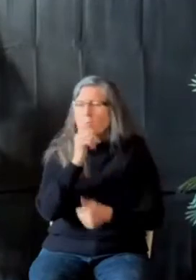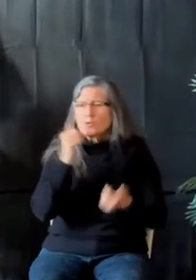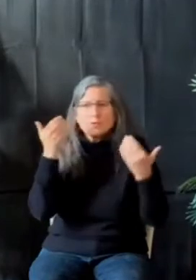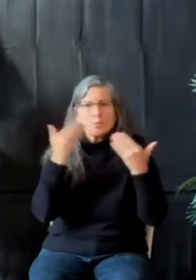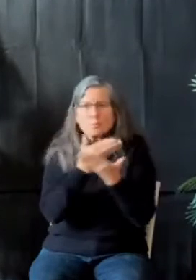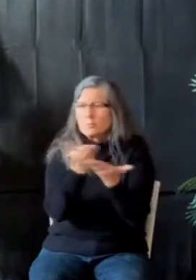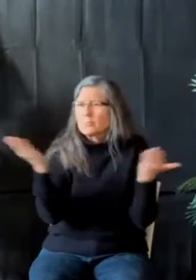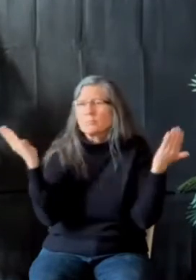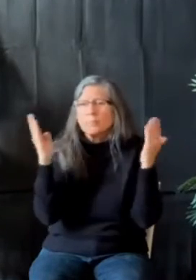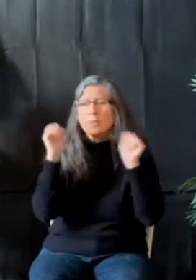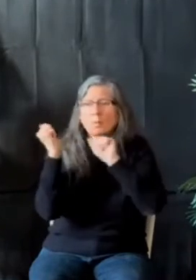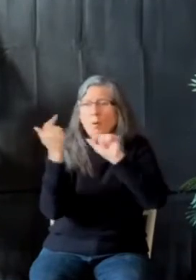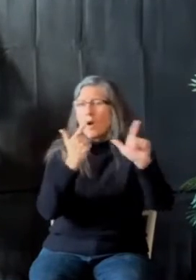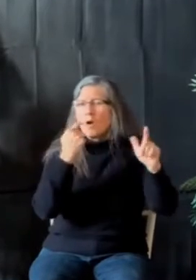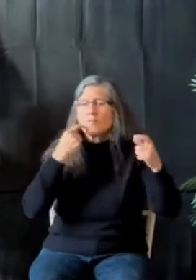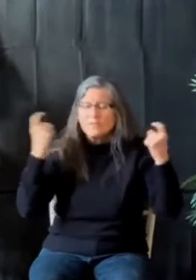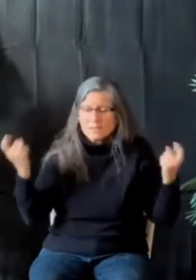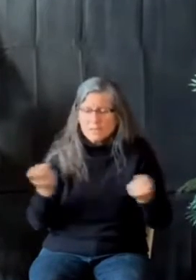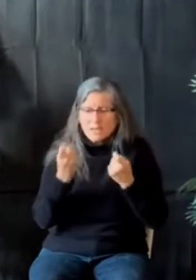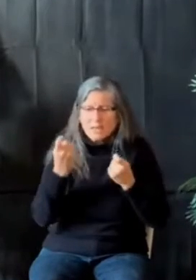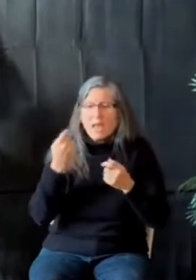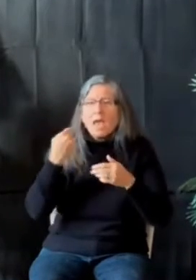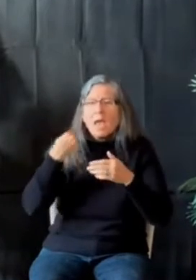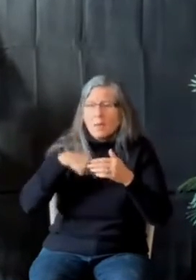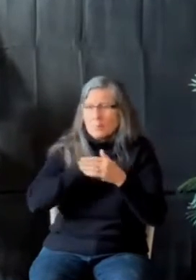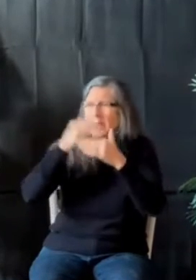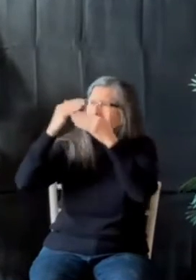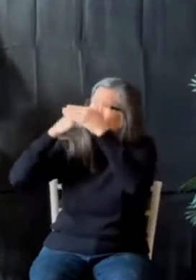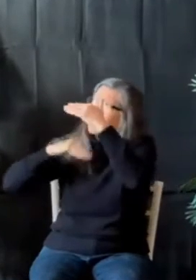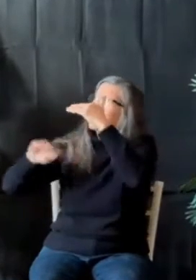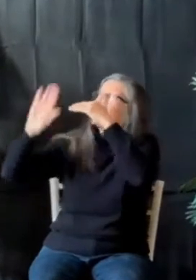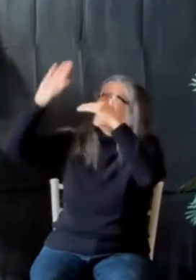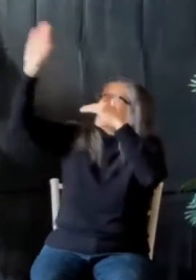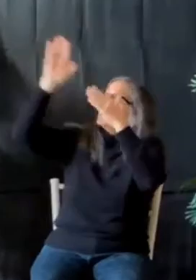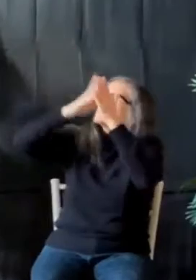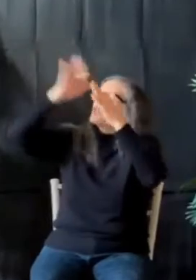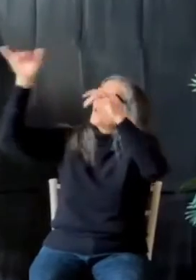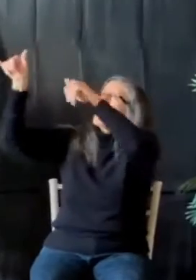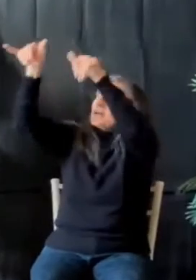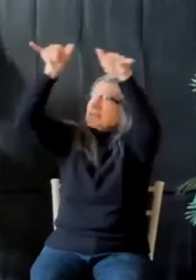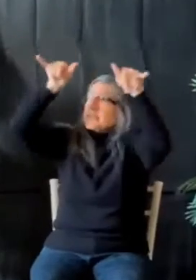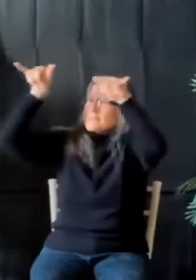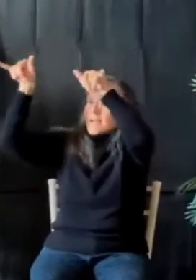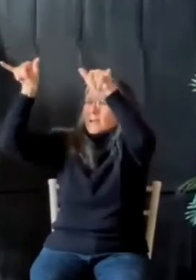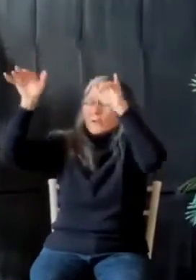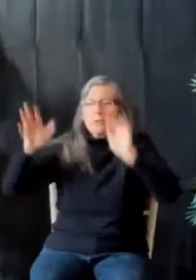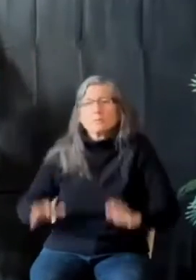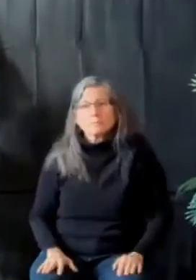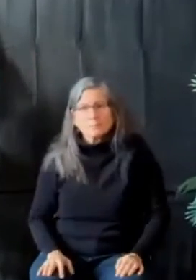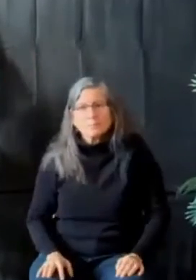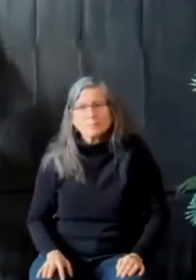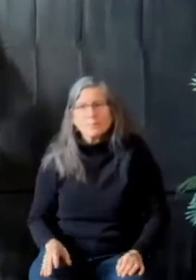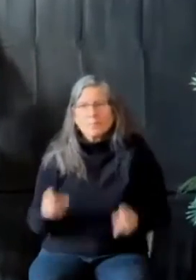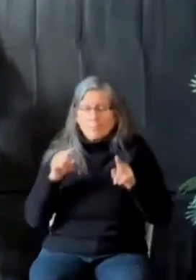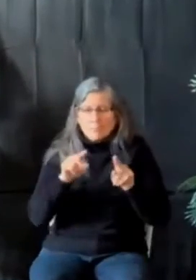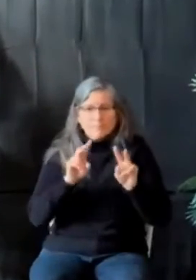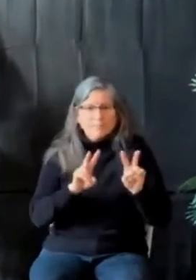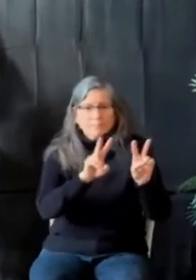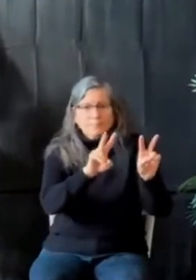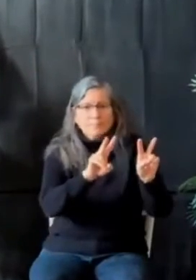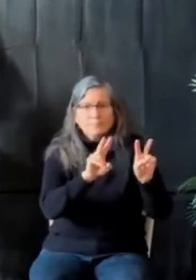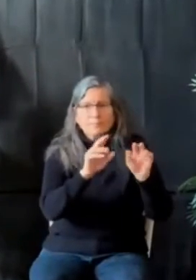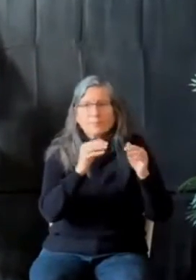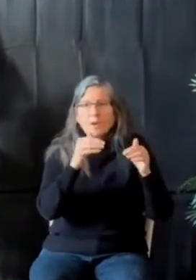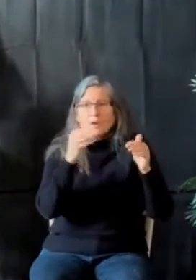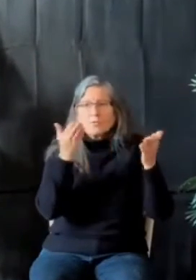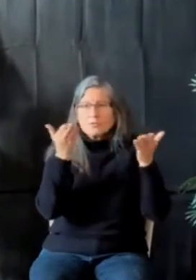for everyone has sinned and we fall short of God's glorious standard. At a funeral service, I'll usually read